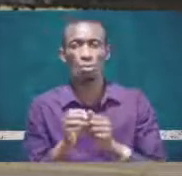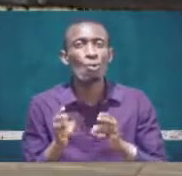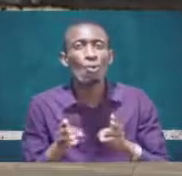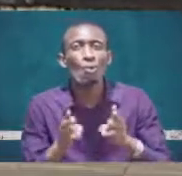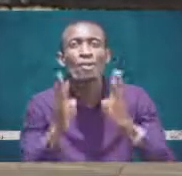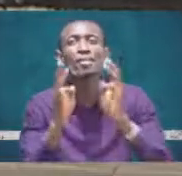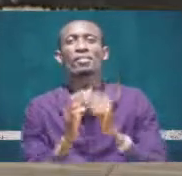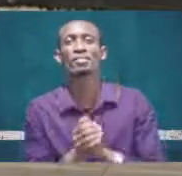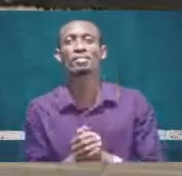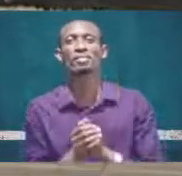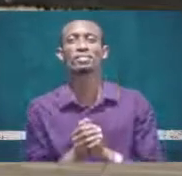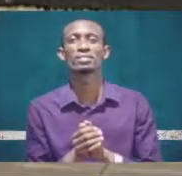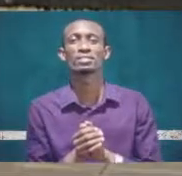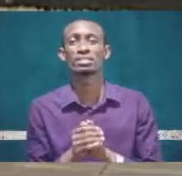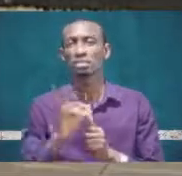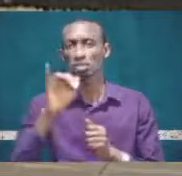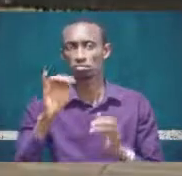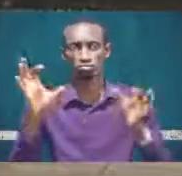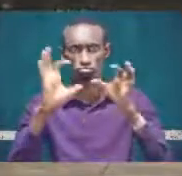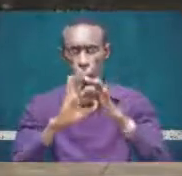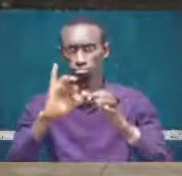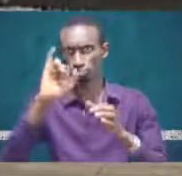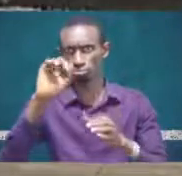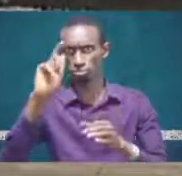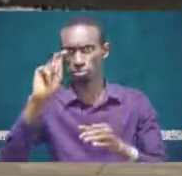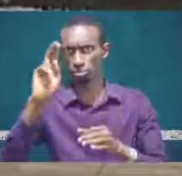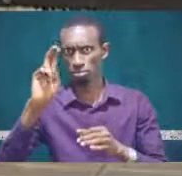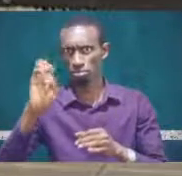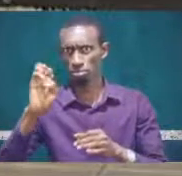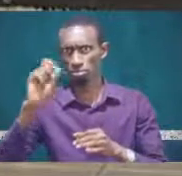of integration by change of variable.